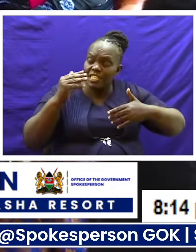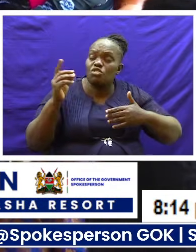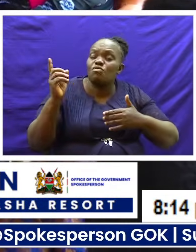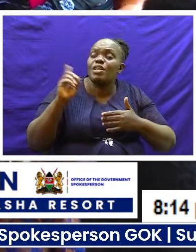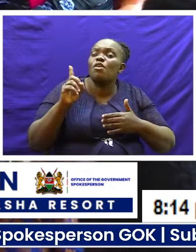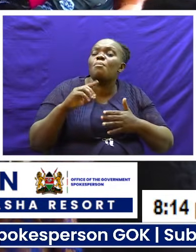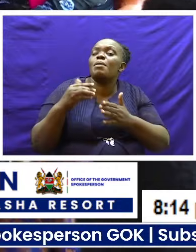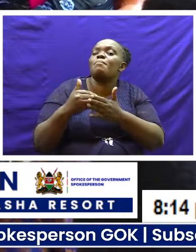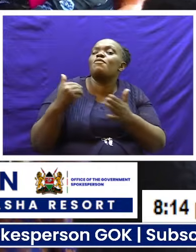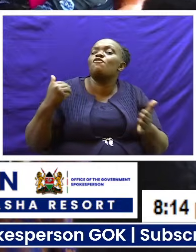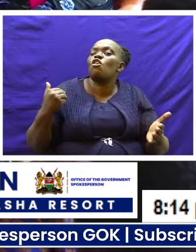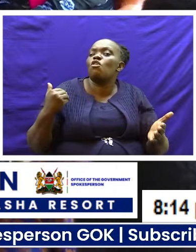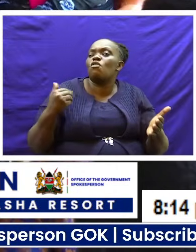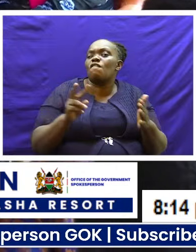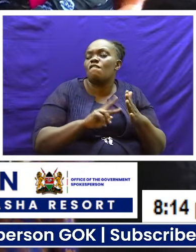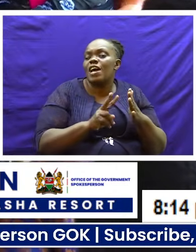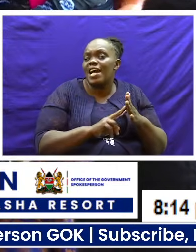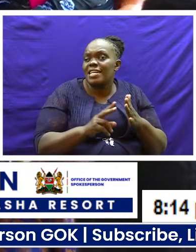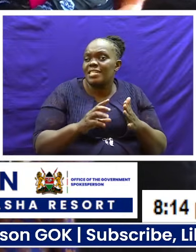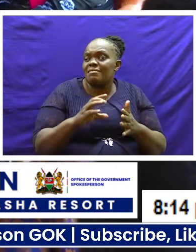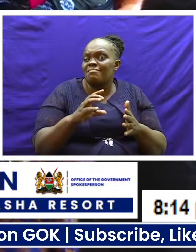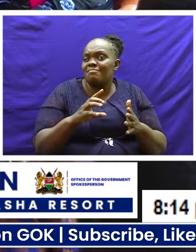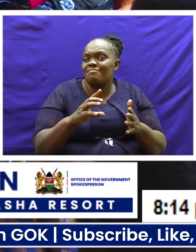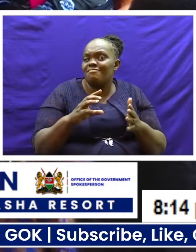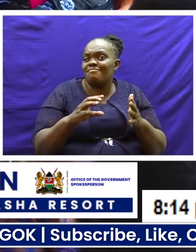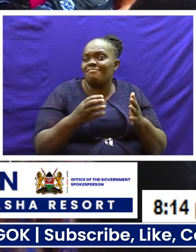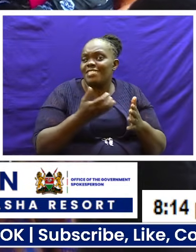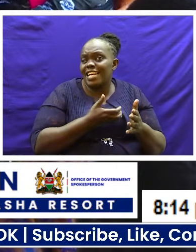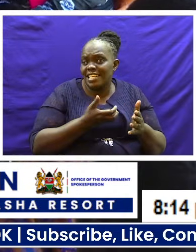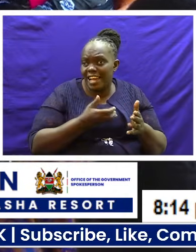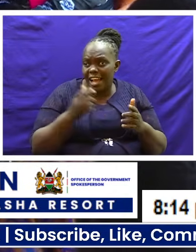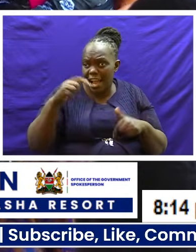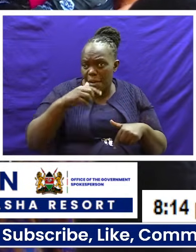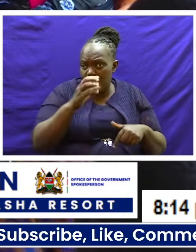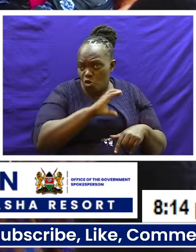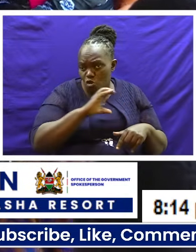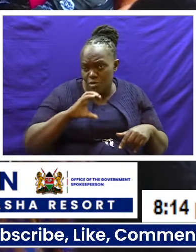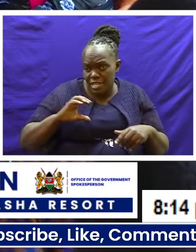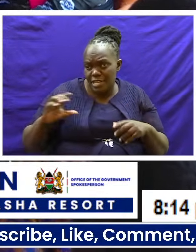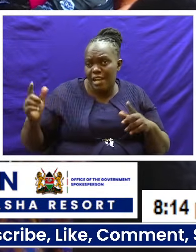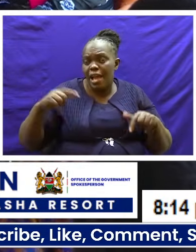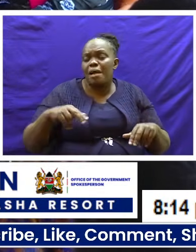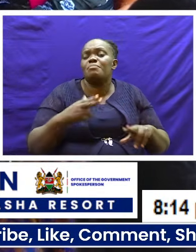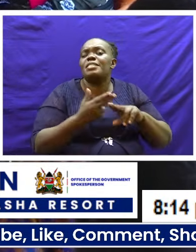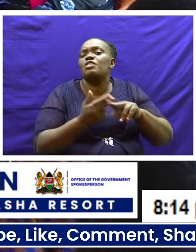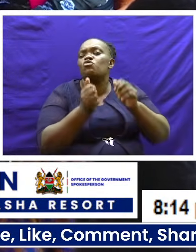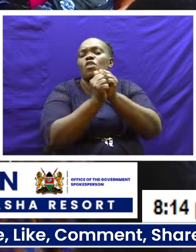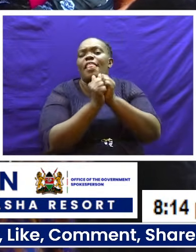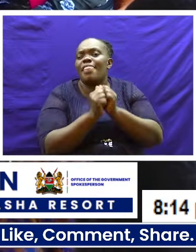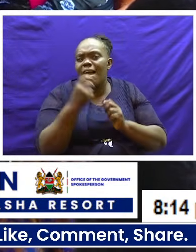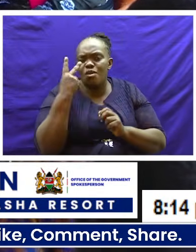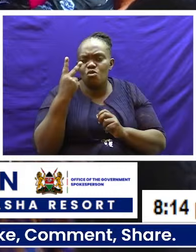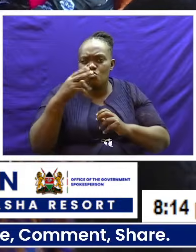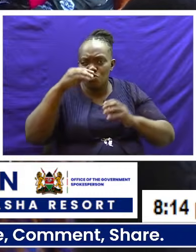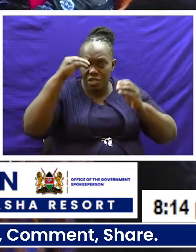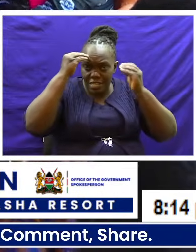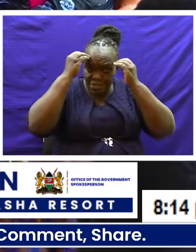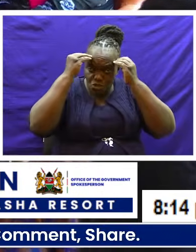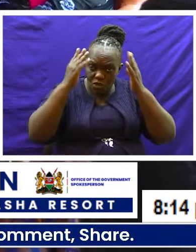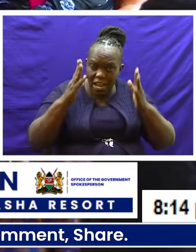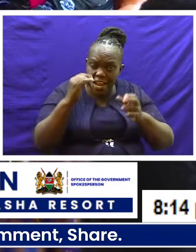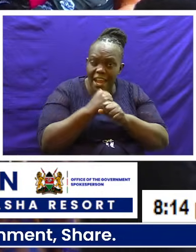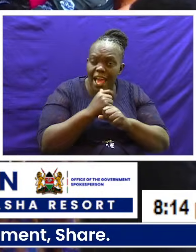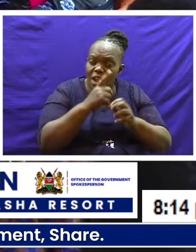So vice chancellors would come together as a committee, and they would look at the students who had done